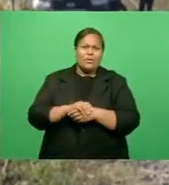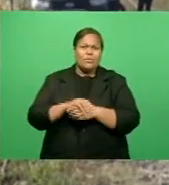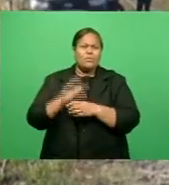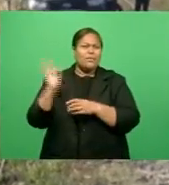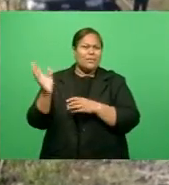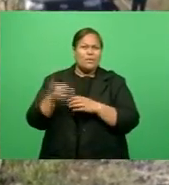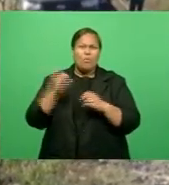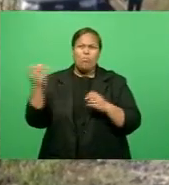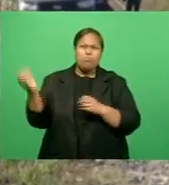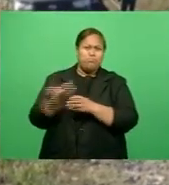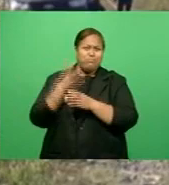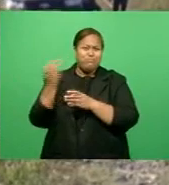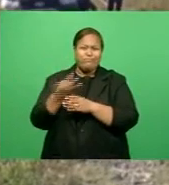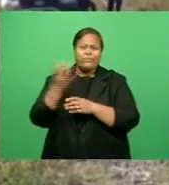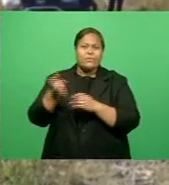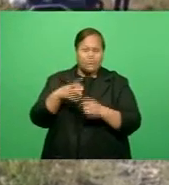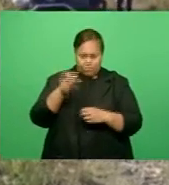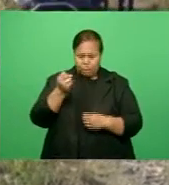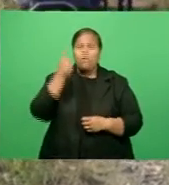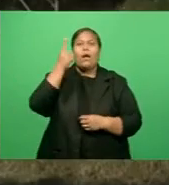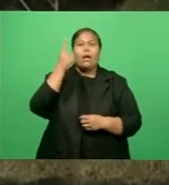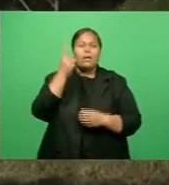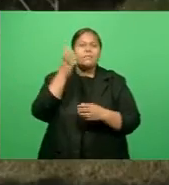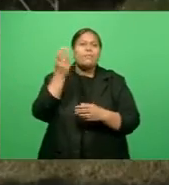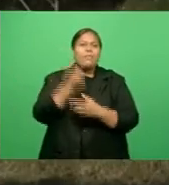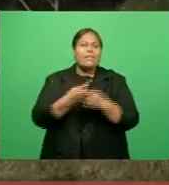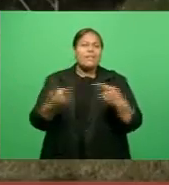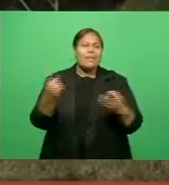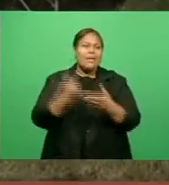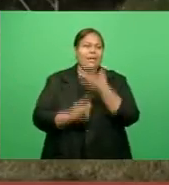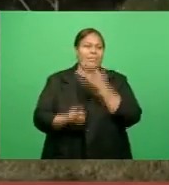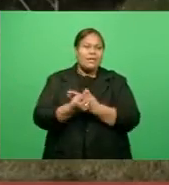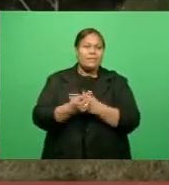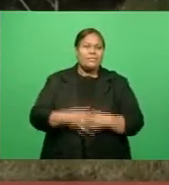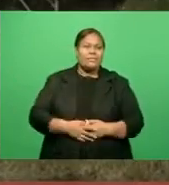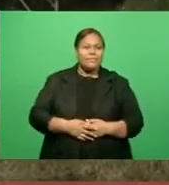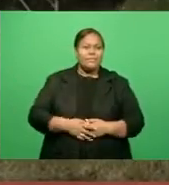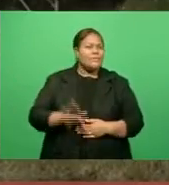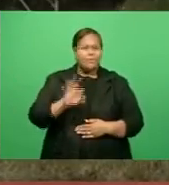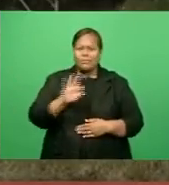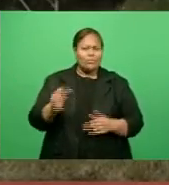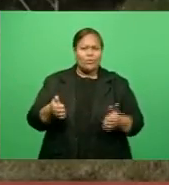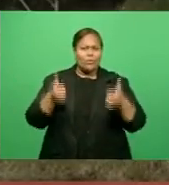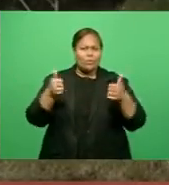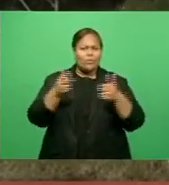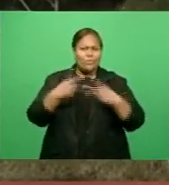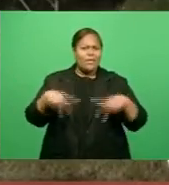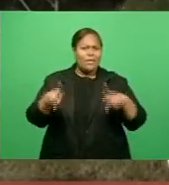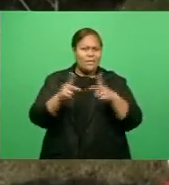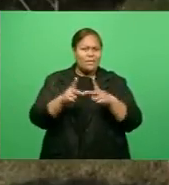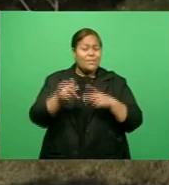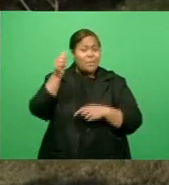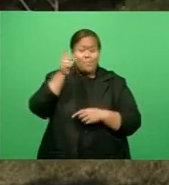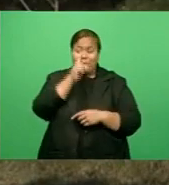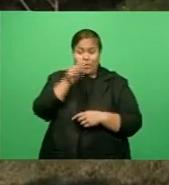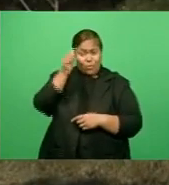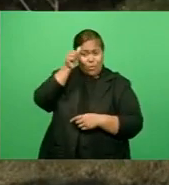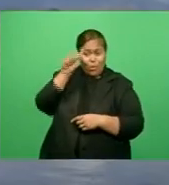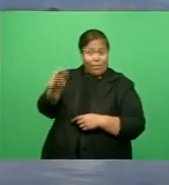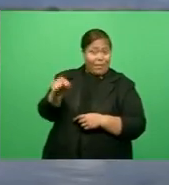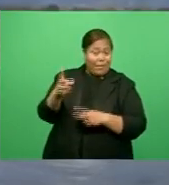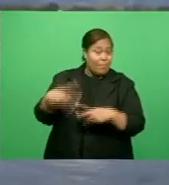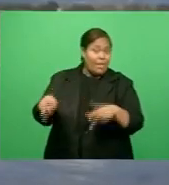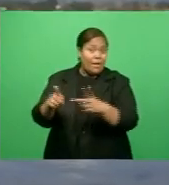realized that something had happened. It's not a good place. People who knows that place, people don't